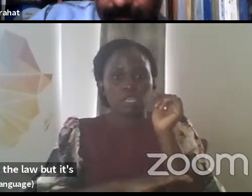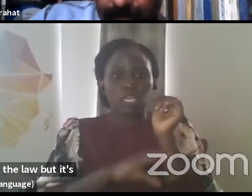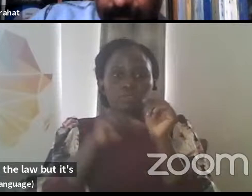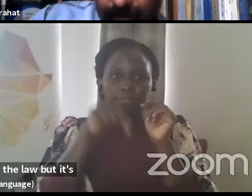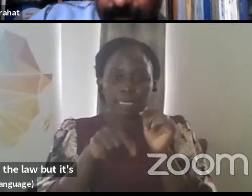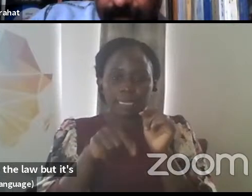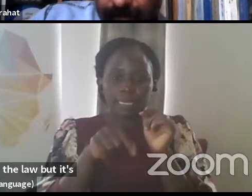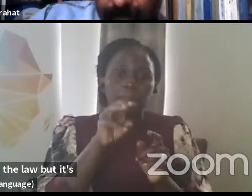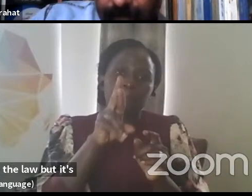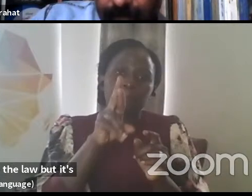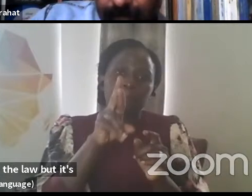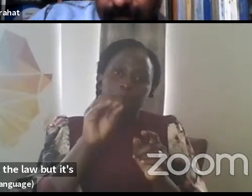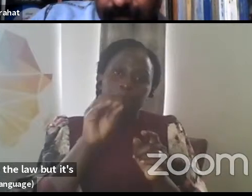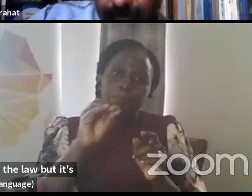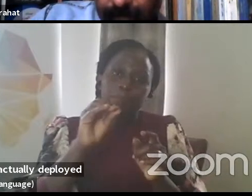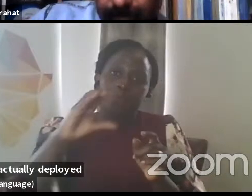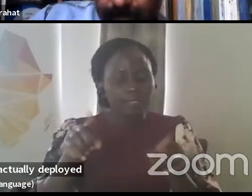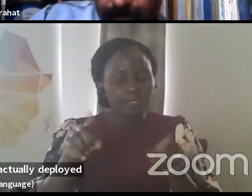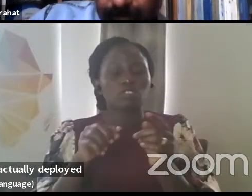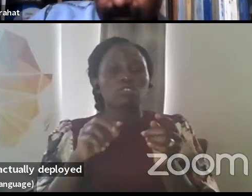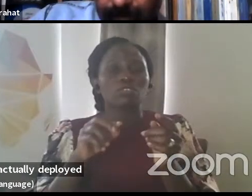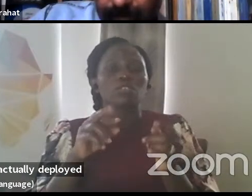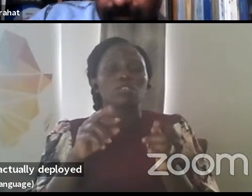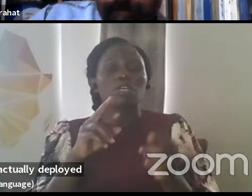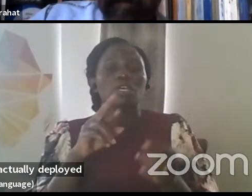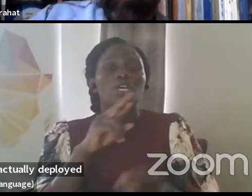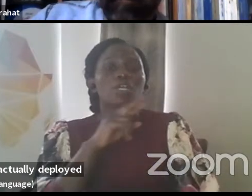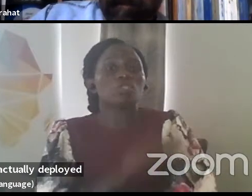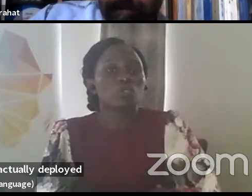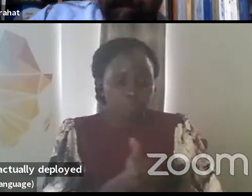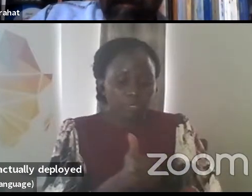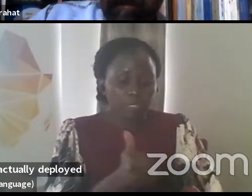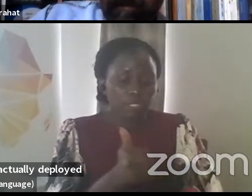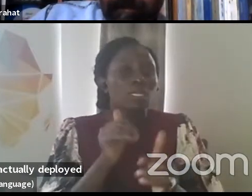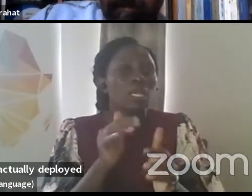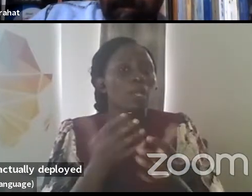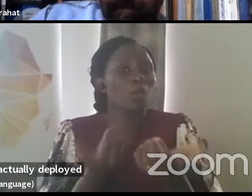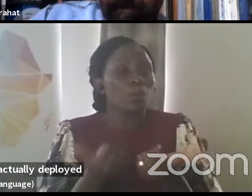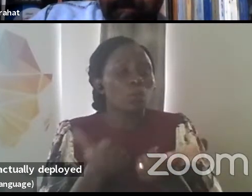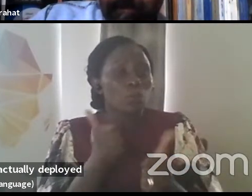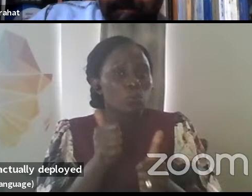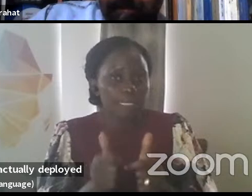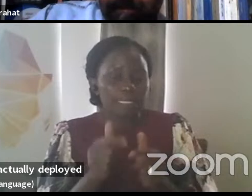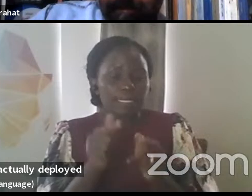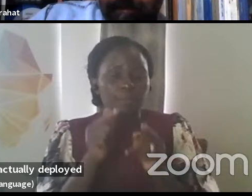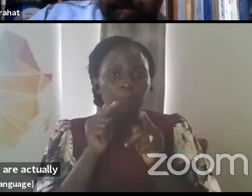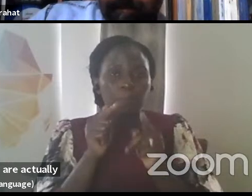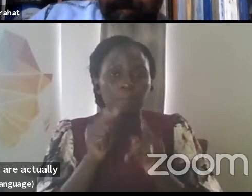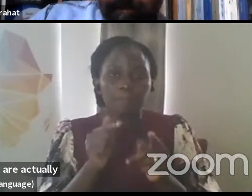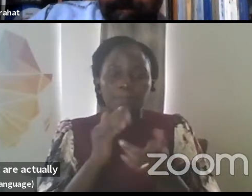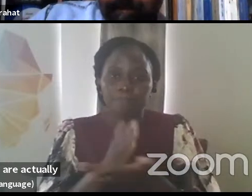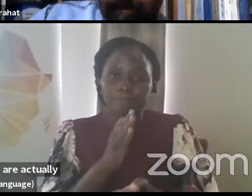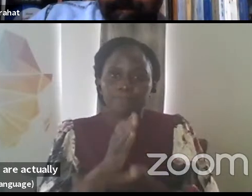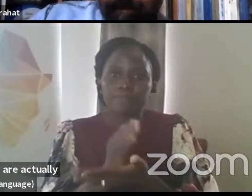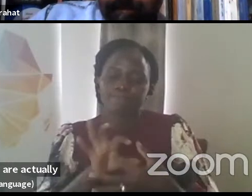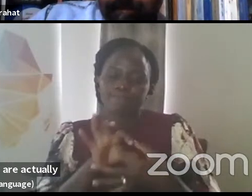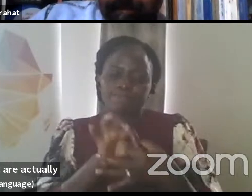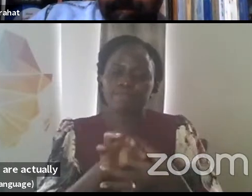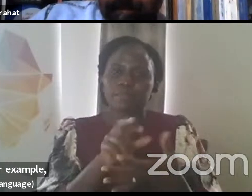resources that are actually deployed for the surveillance, for example. It reminds me a lot of